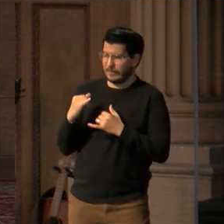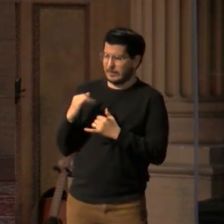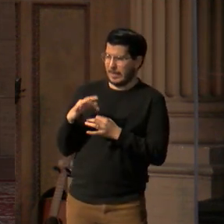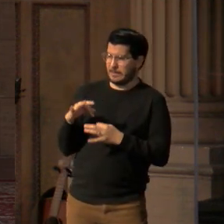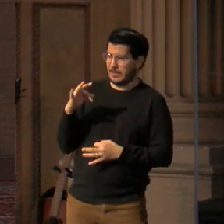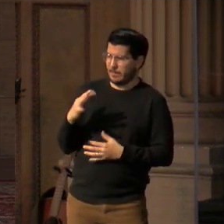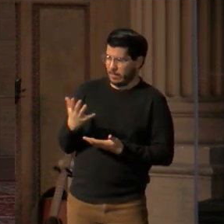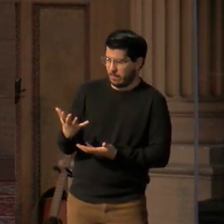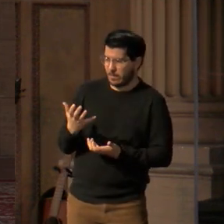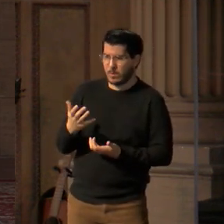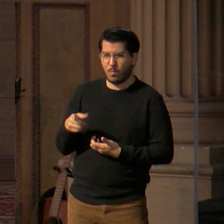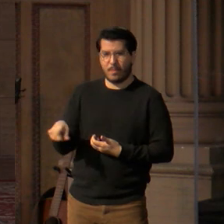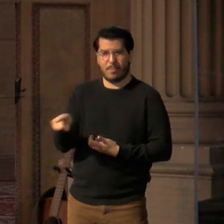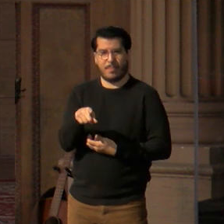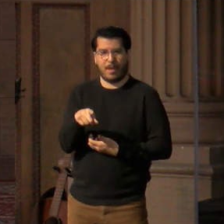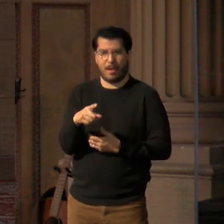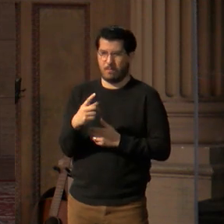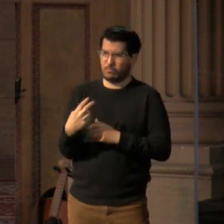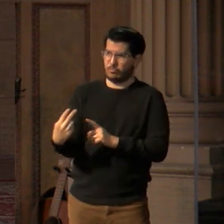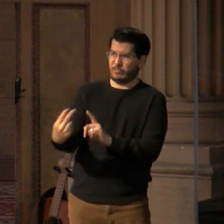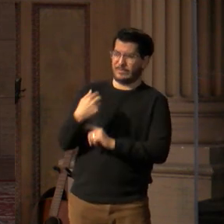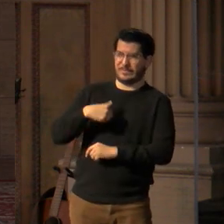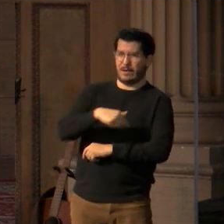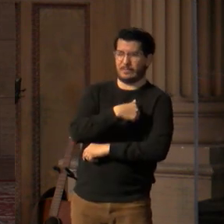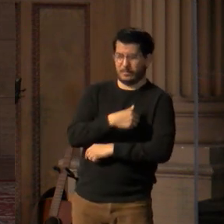that we would want them to have toward us.